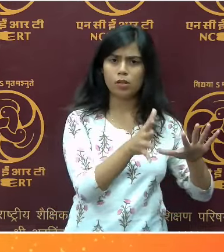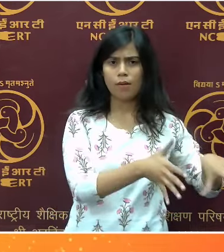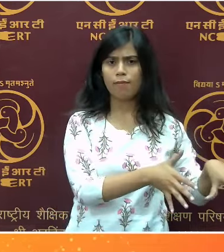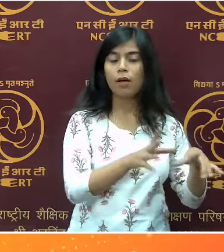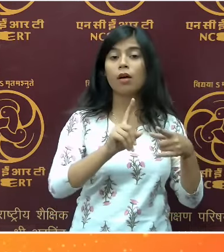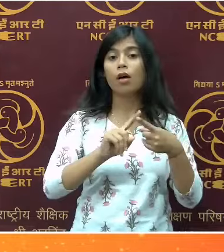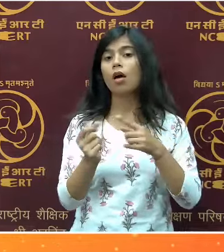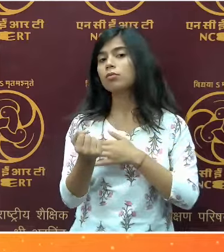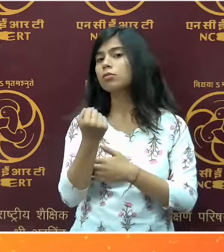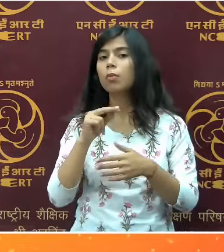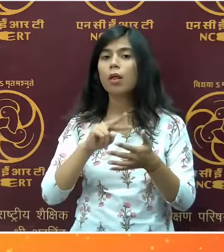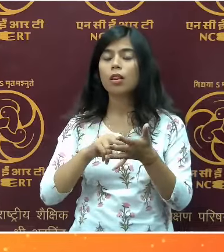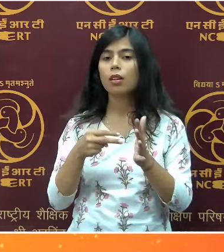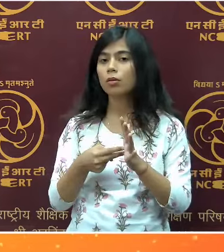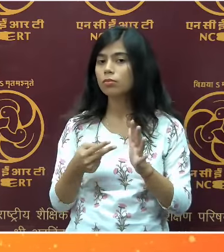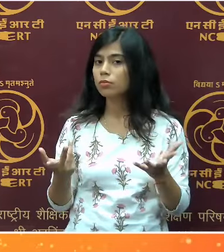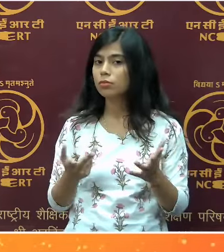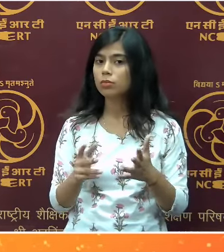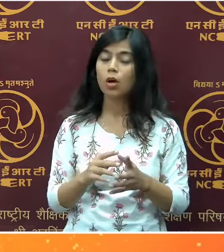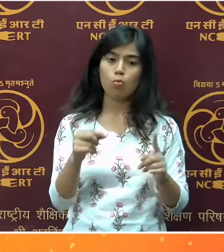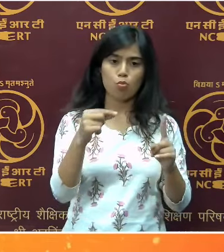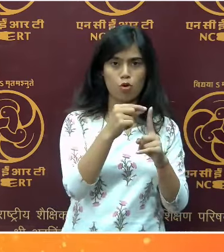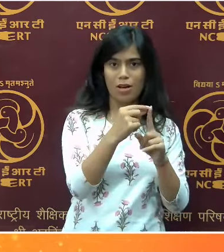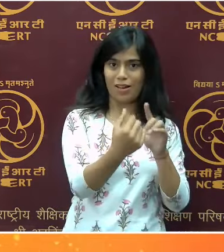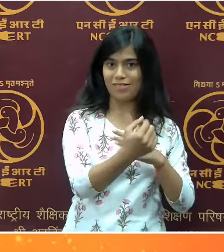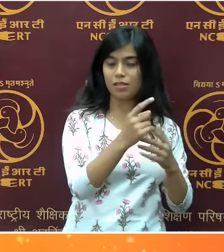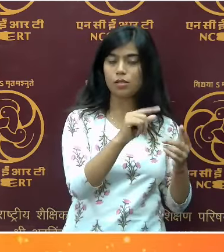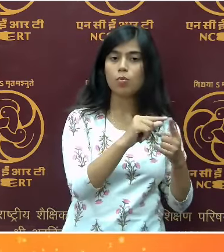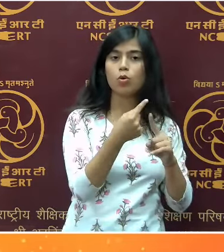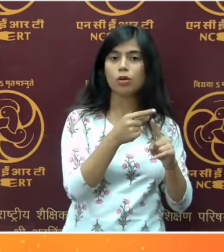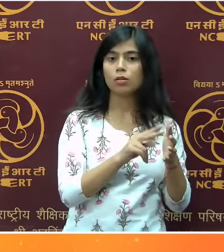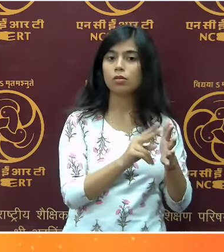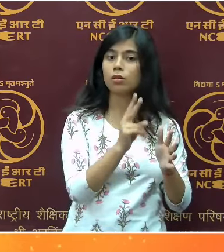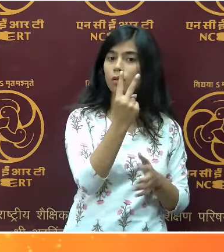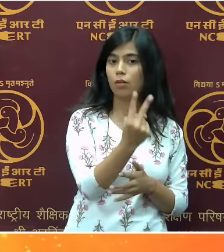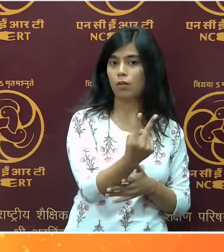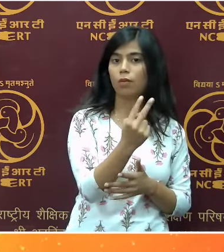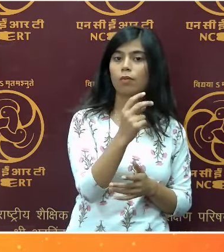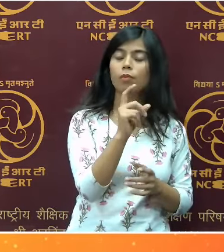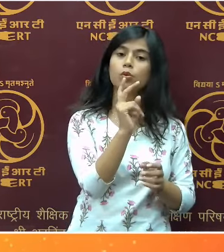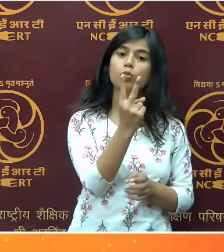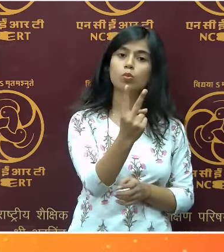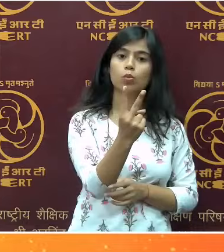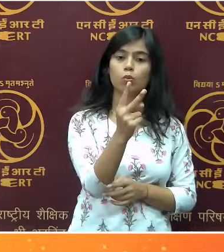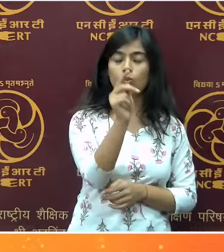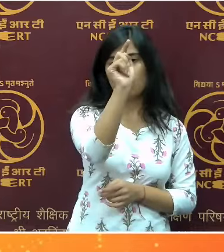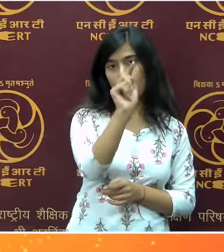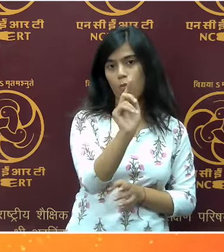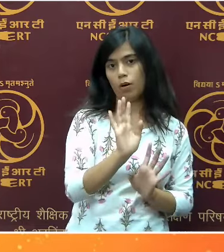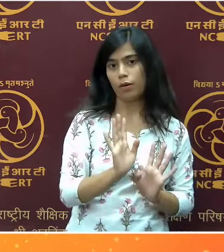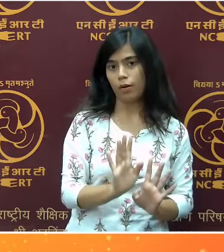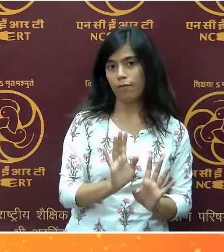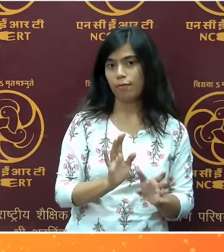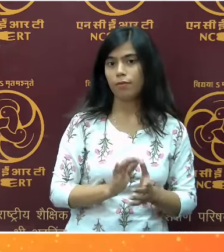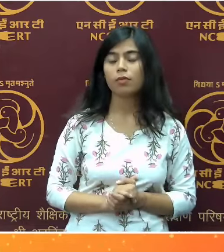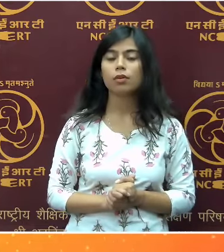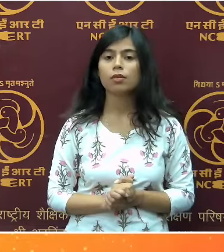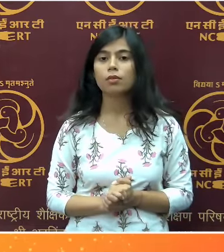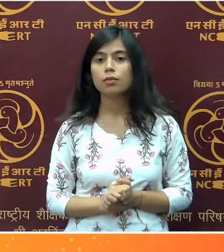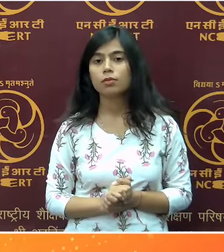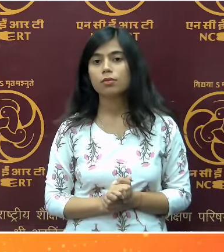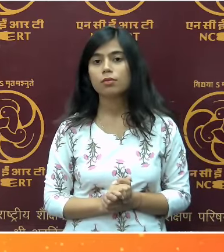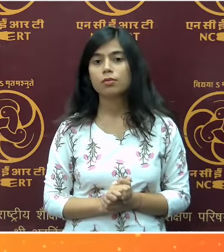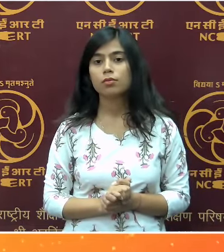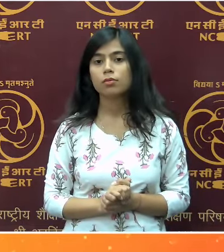potential between 2 points. In the battery, VA and VB be the 2 points. A and B are the